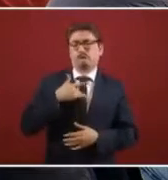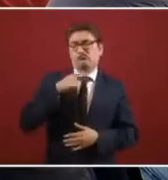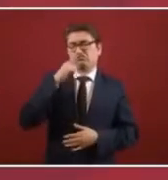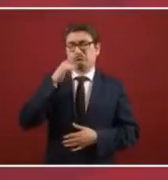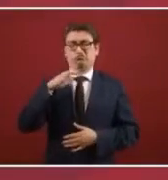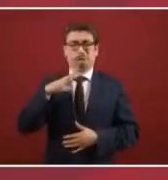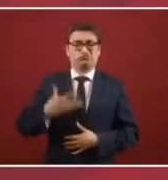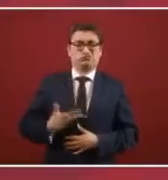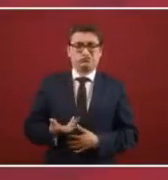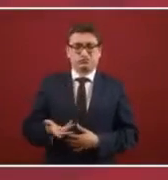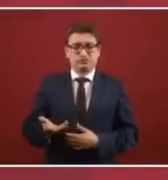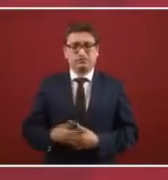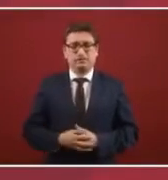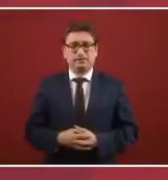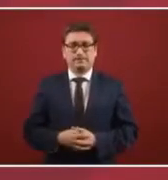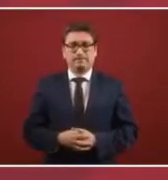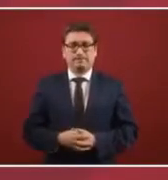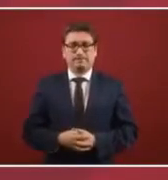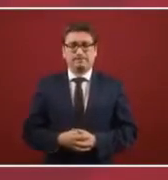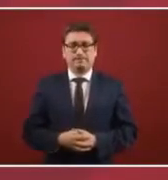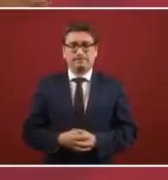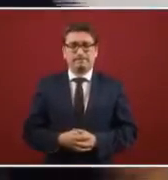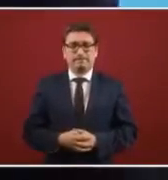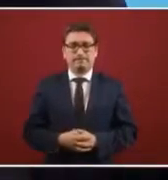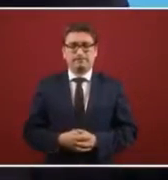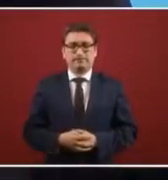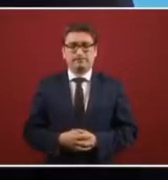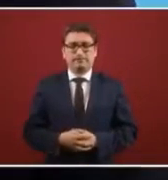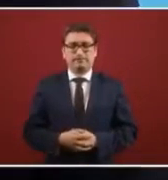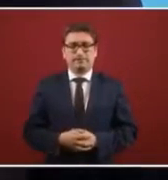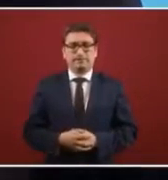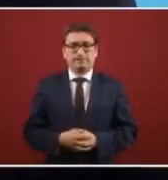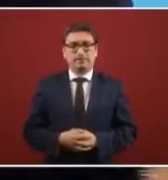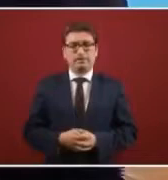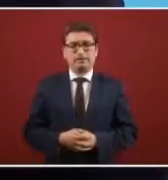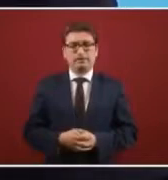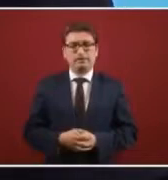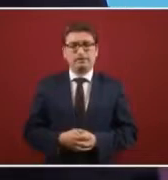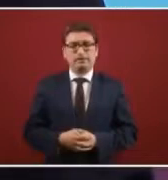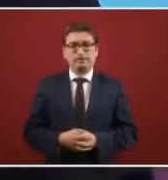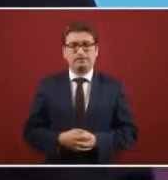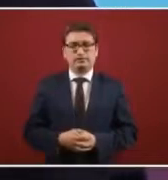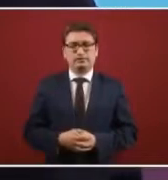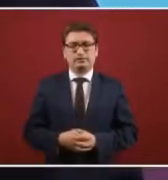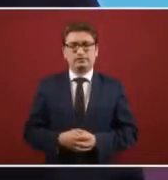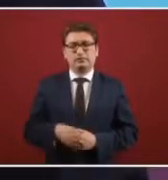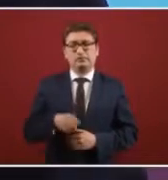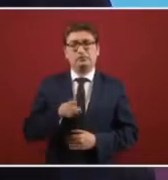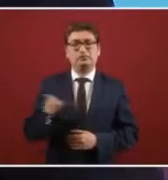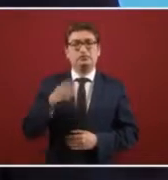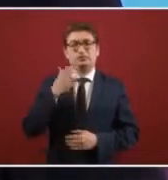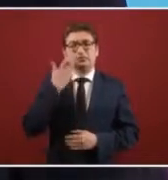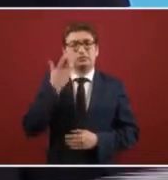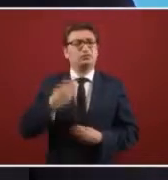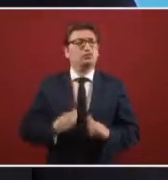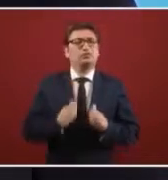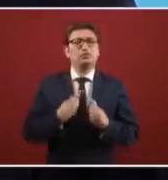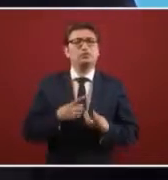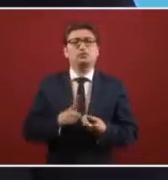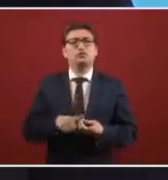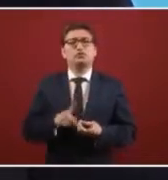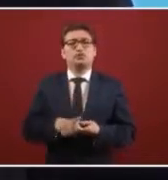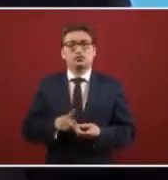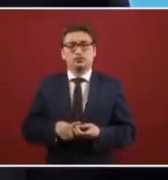their personality would change. It would be variable. querían vivir donde And they wanted to live viven los